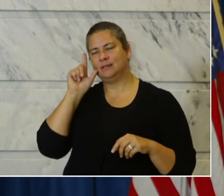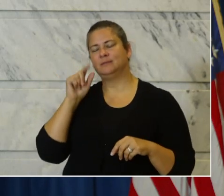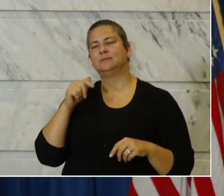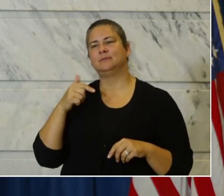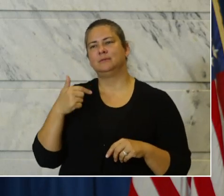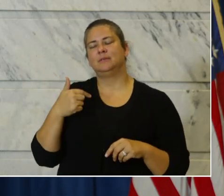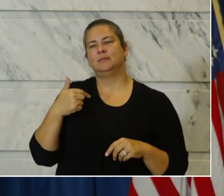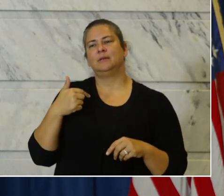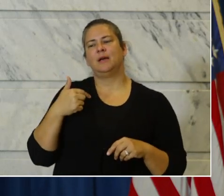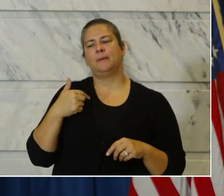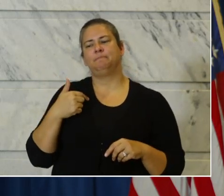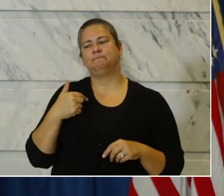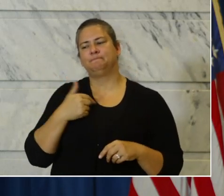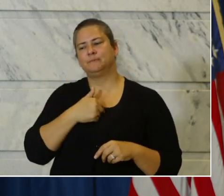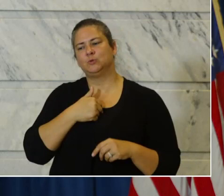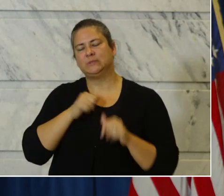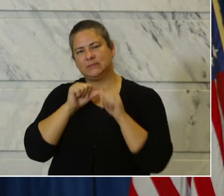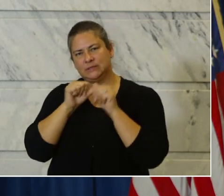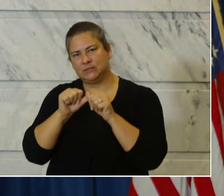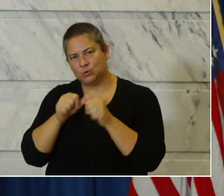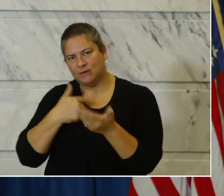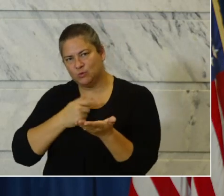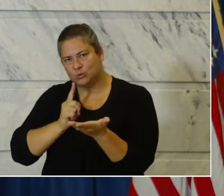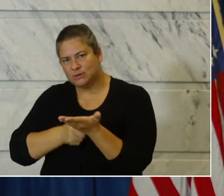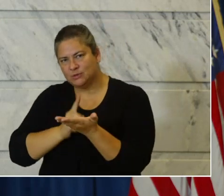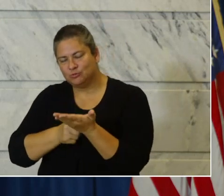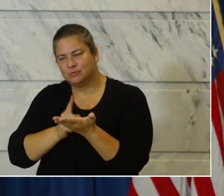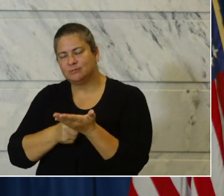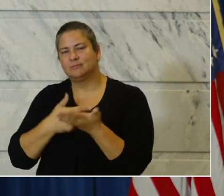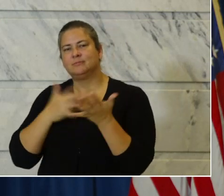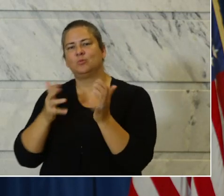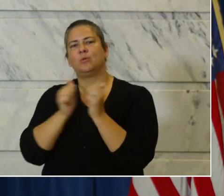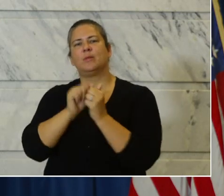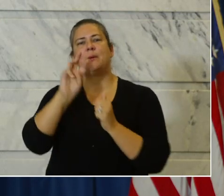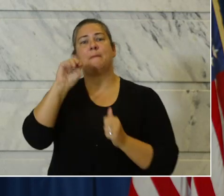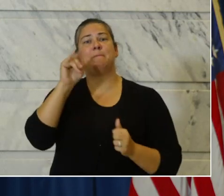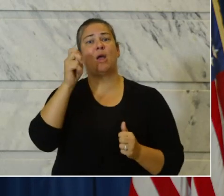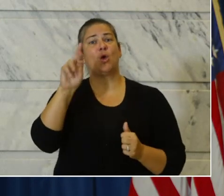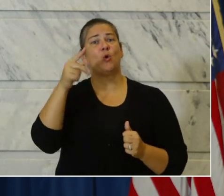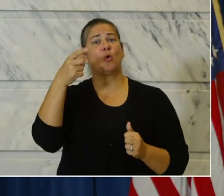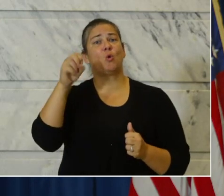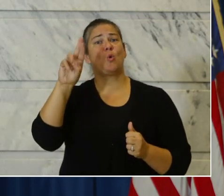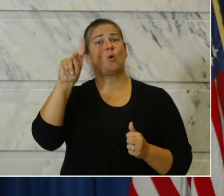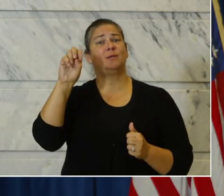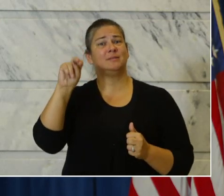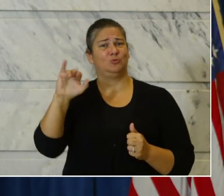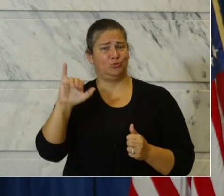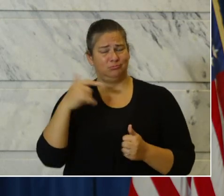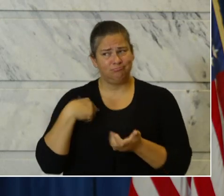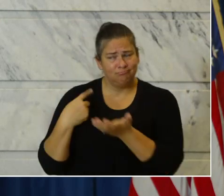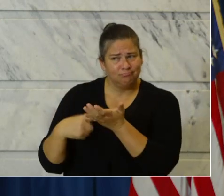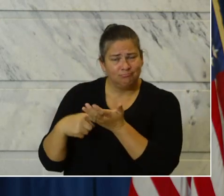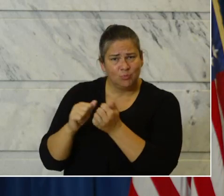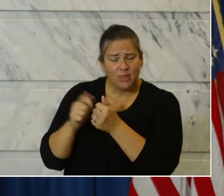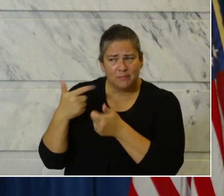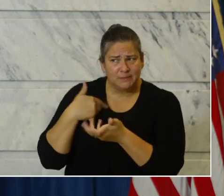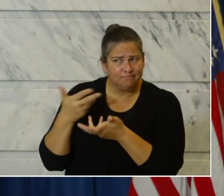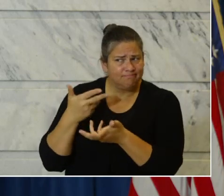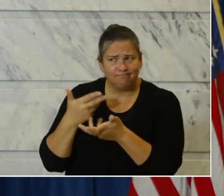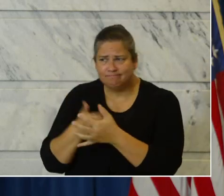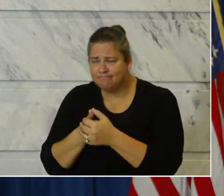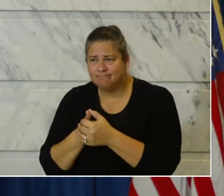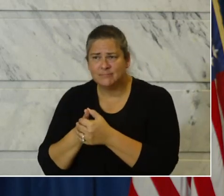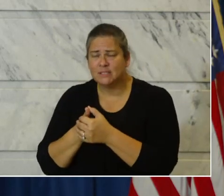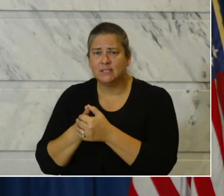continuing to have discussions. I talked to Mayor Gordon about it as well, and